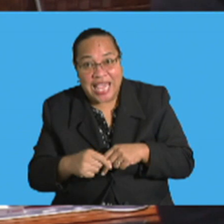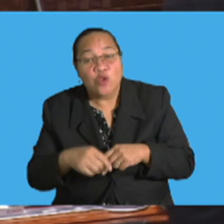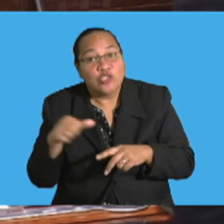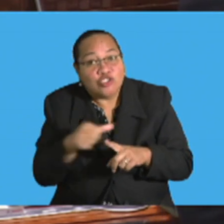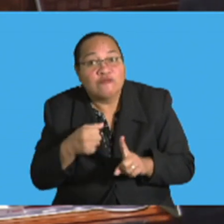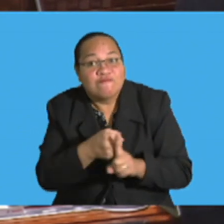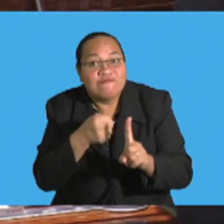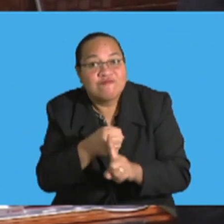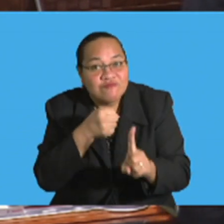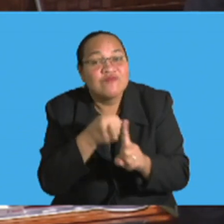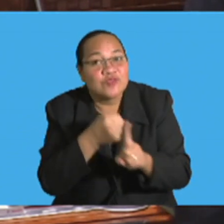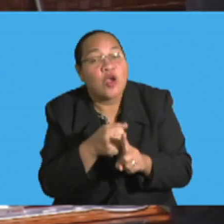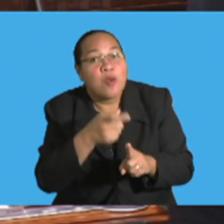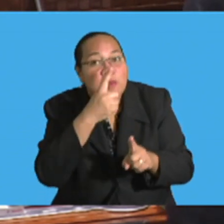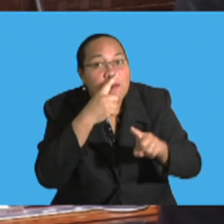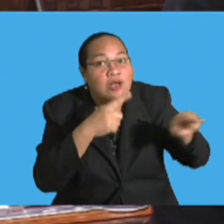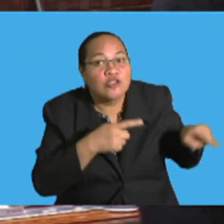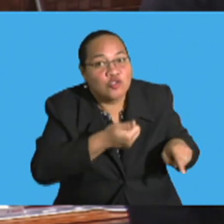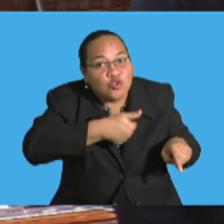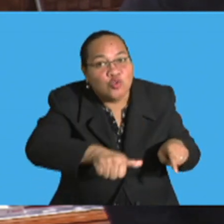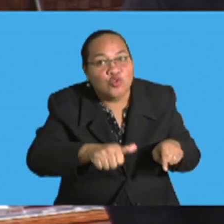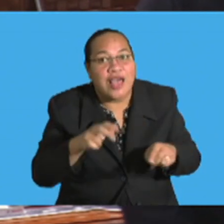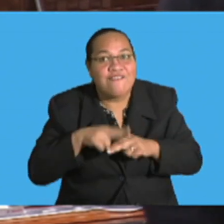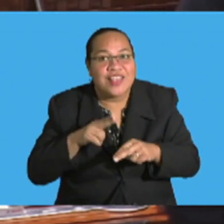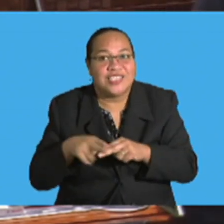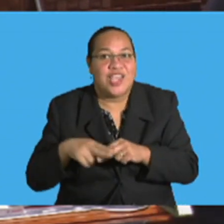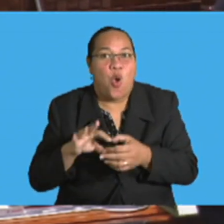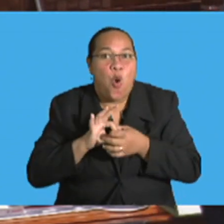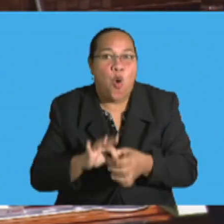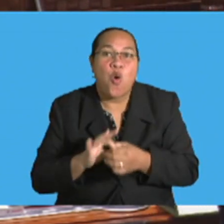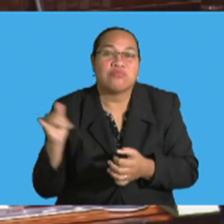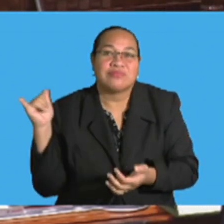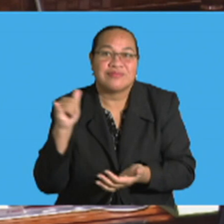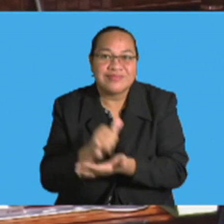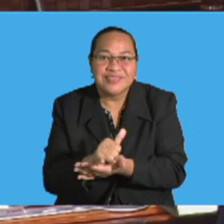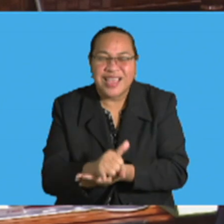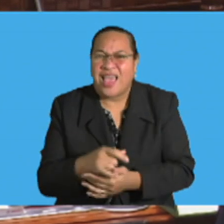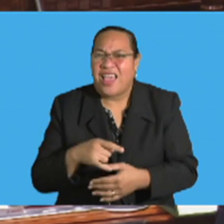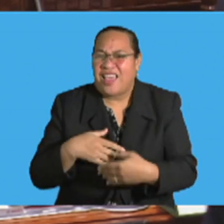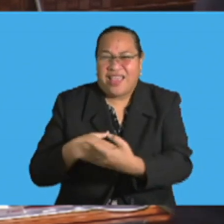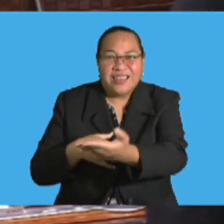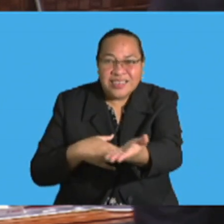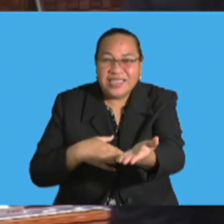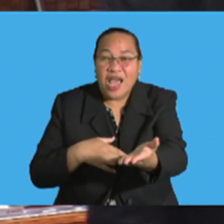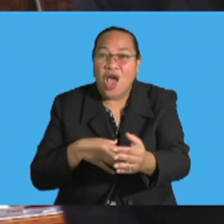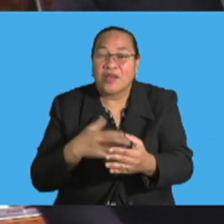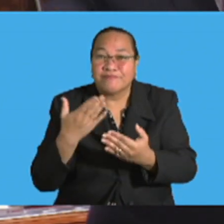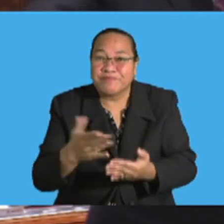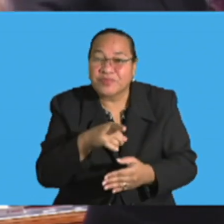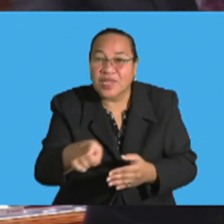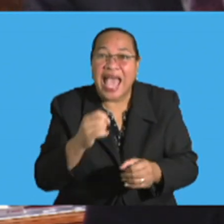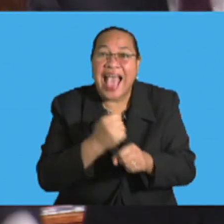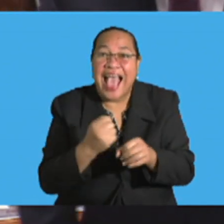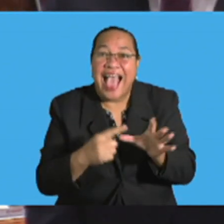that? Mr. Speaker, sir, again, and I want to quote, Honorable Ngawaka said that, he held